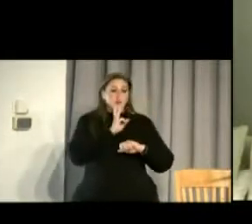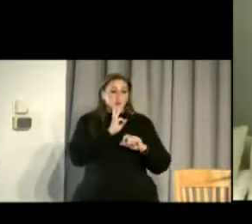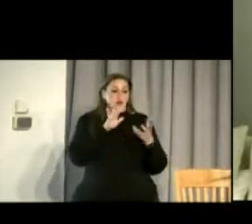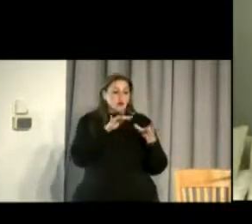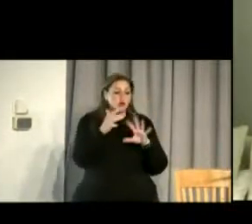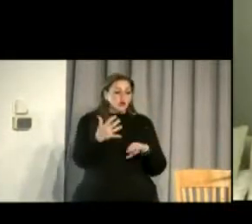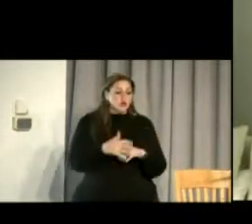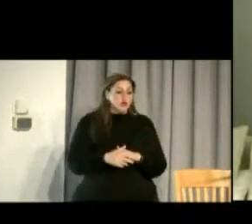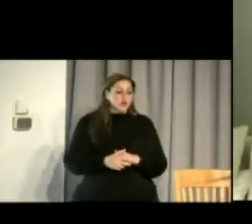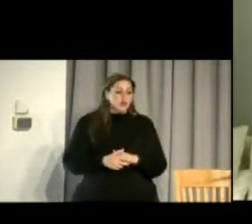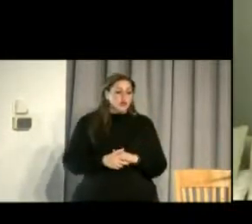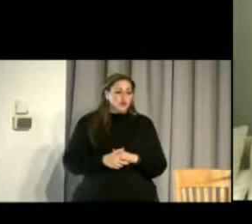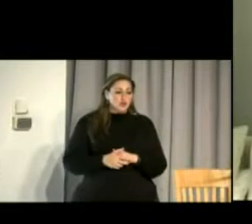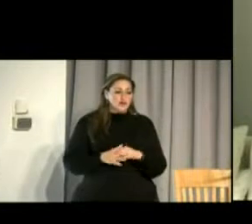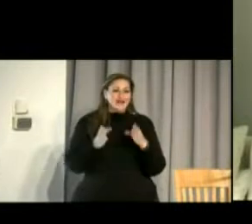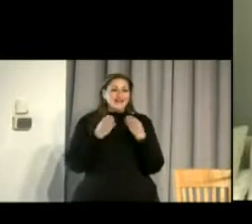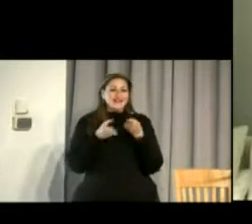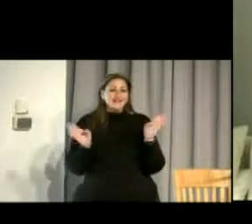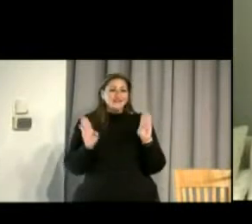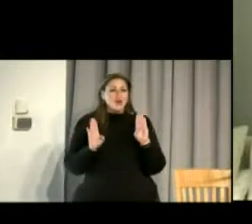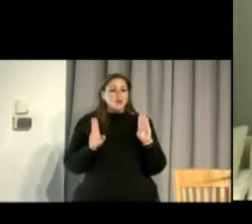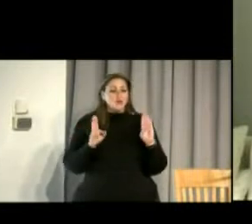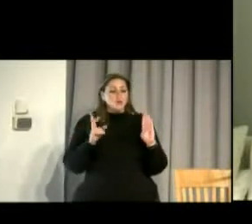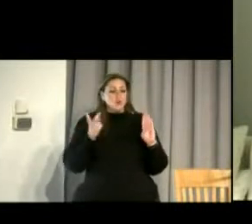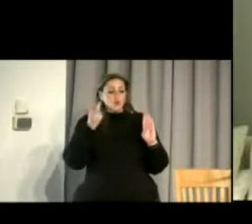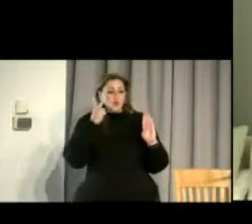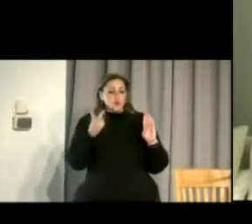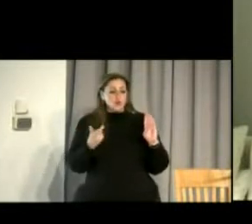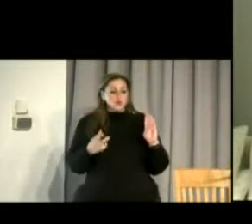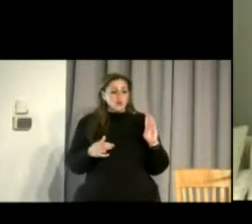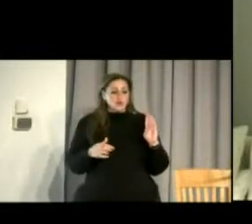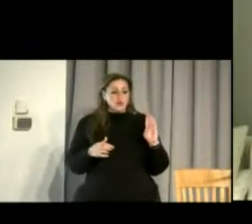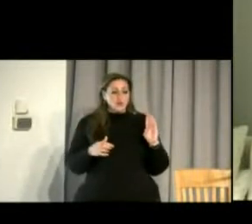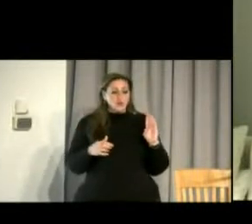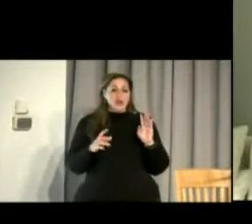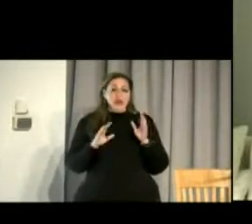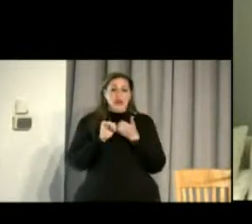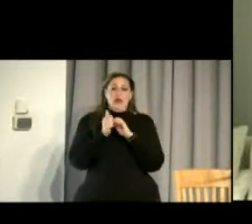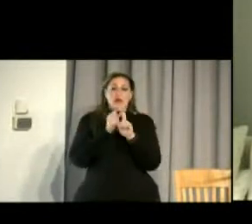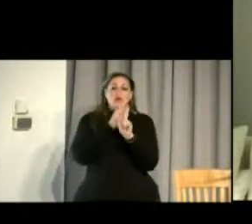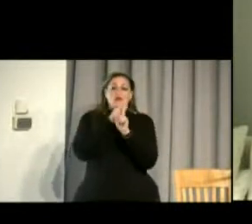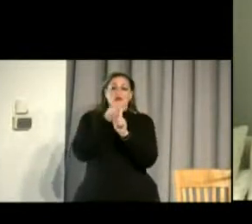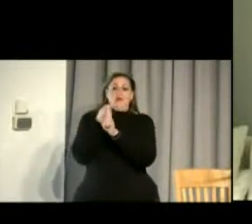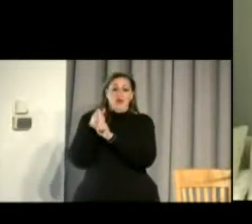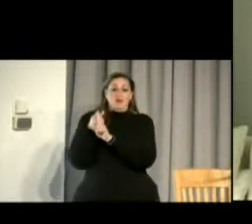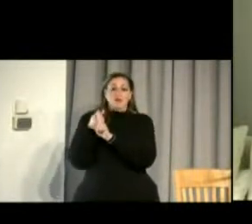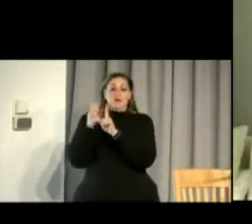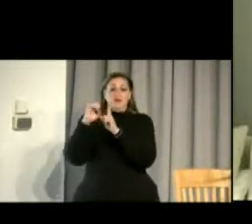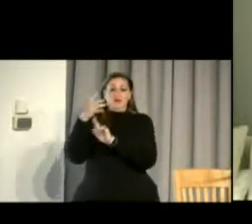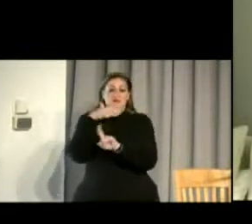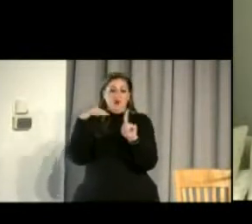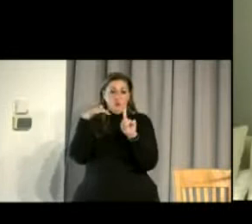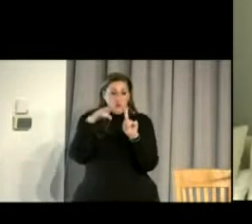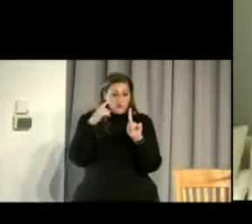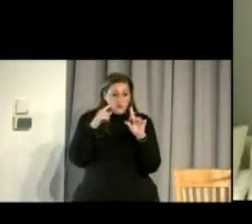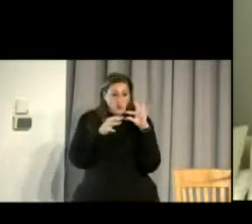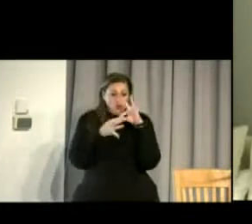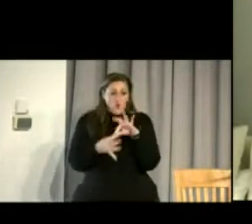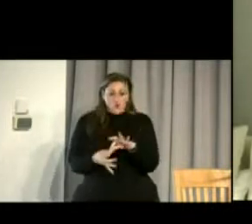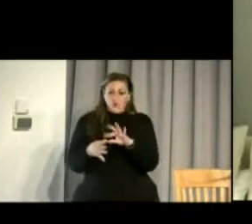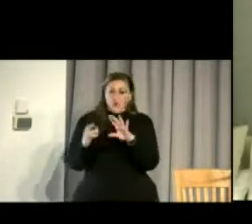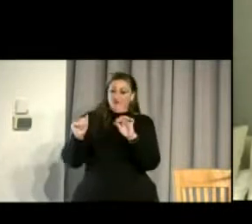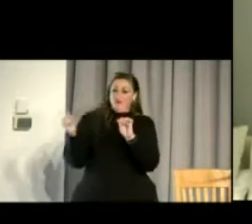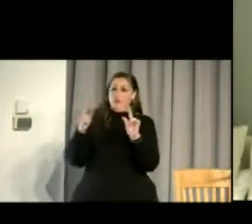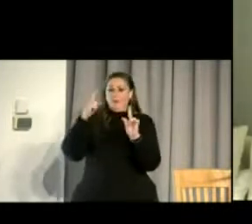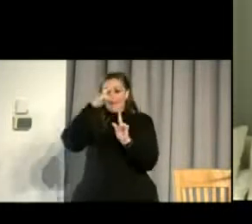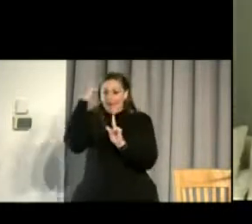environmental issues in general, what factors do you think contribute the most to the impact of environmental racism, especially on Black communities?